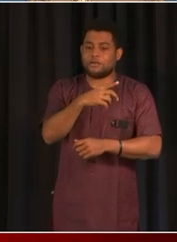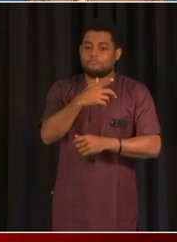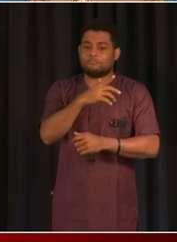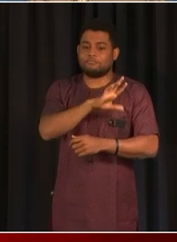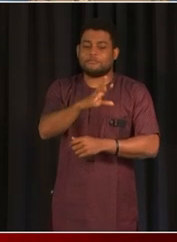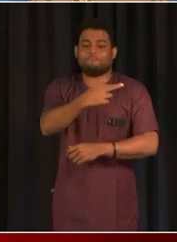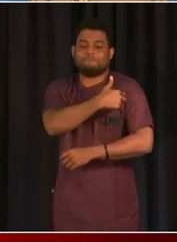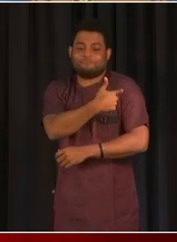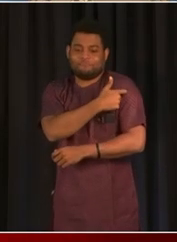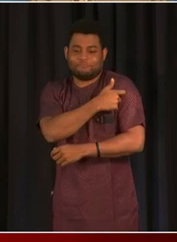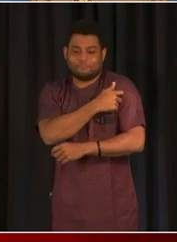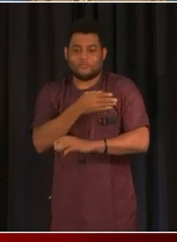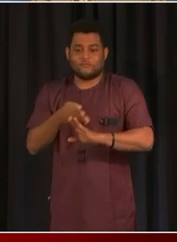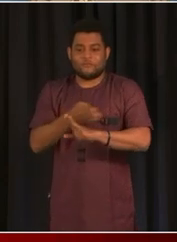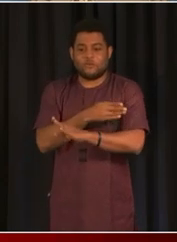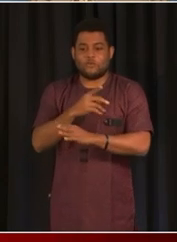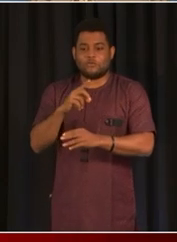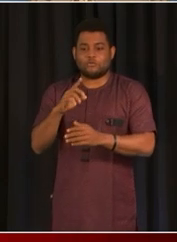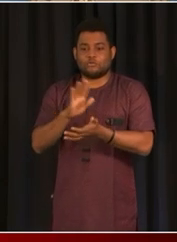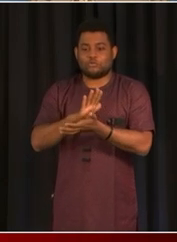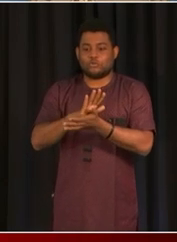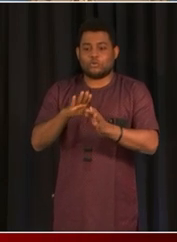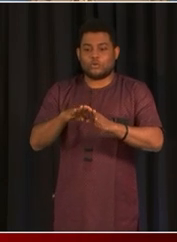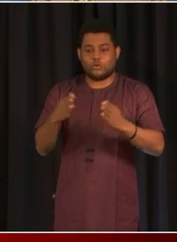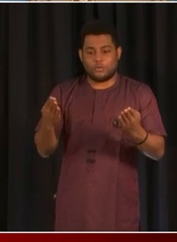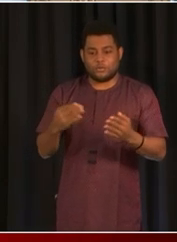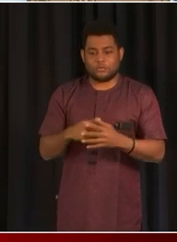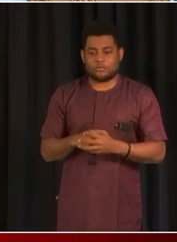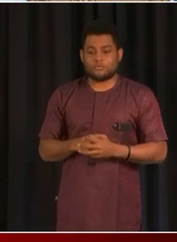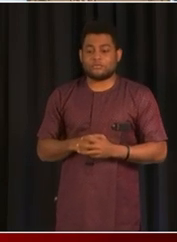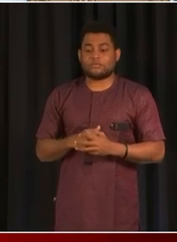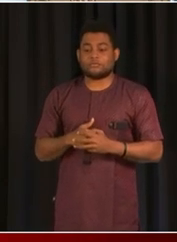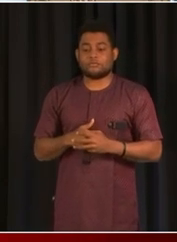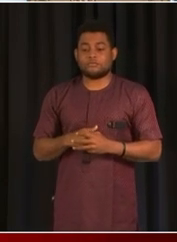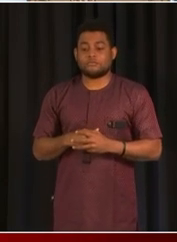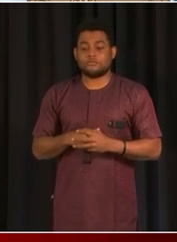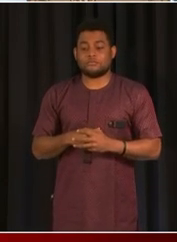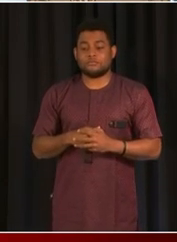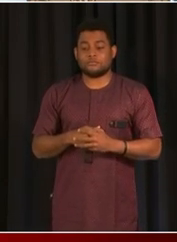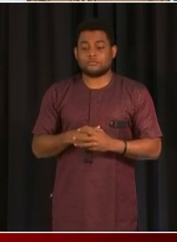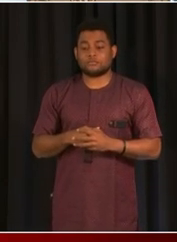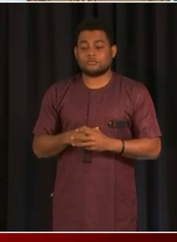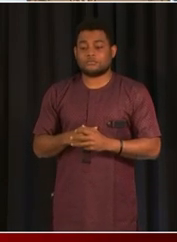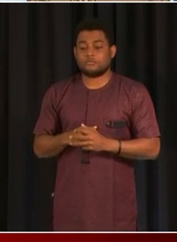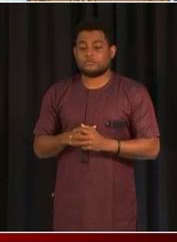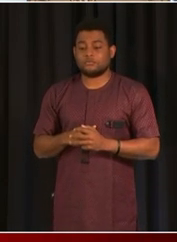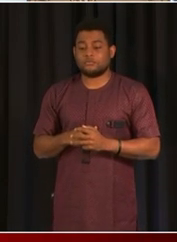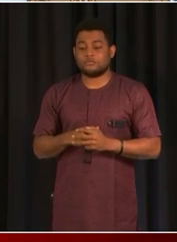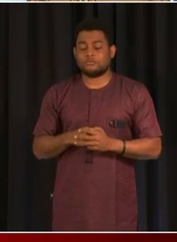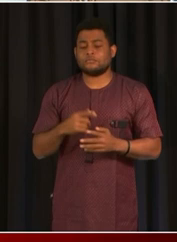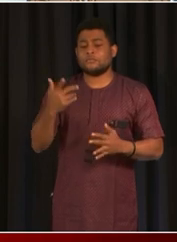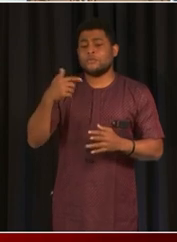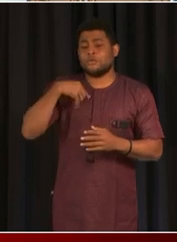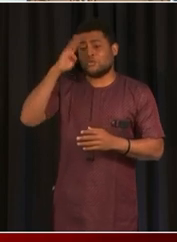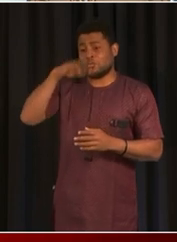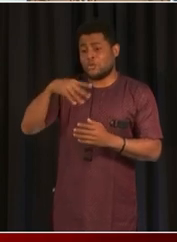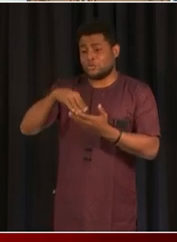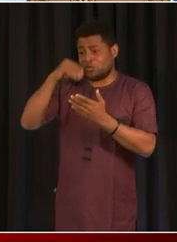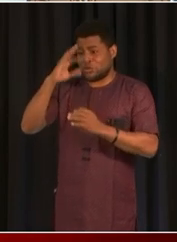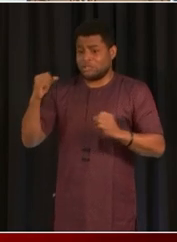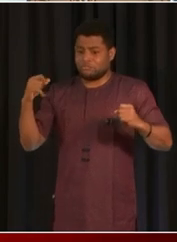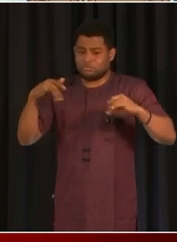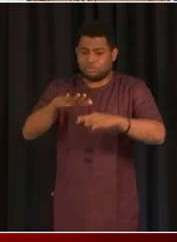school. In-person learning will take place every day with layered safety protocols in place, and